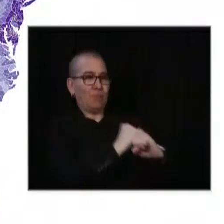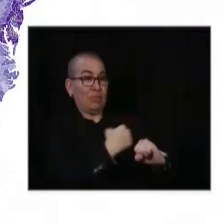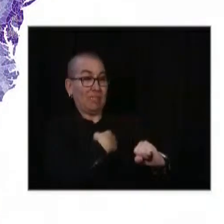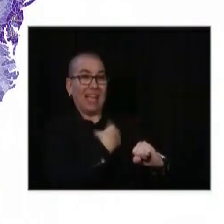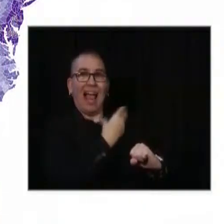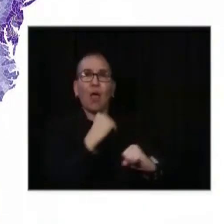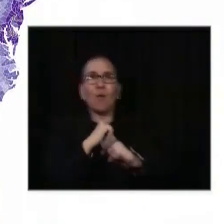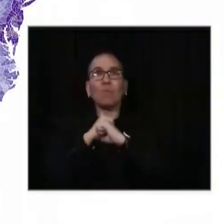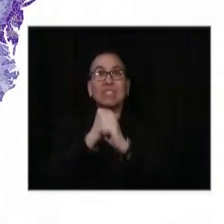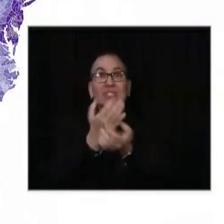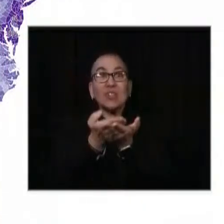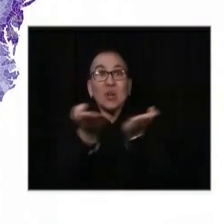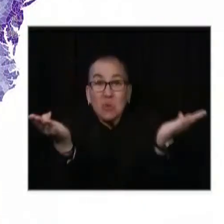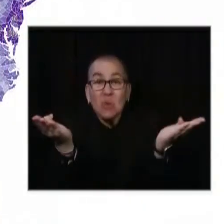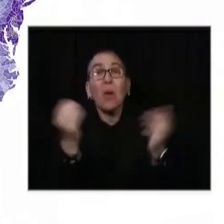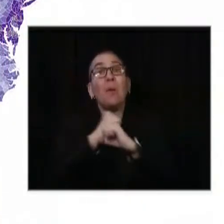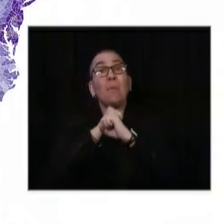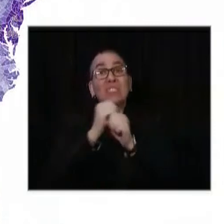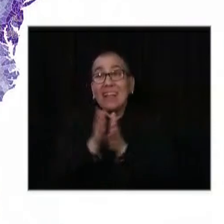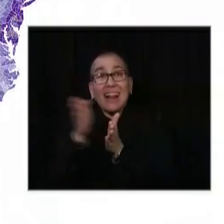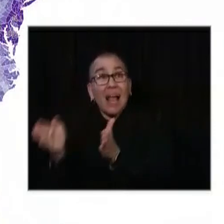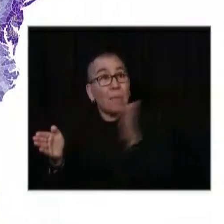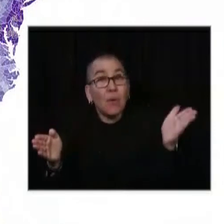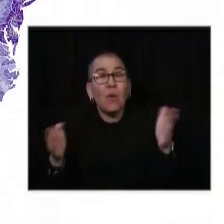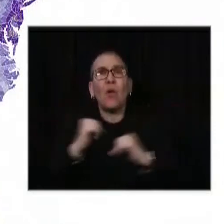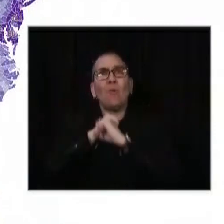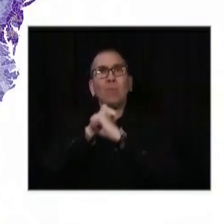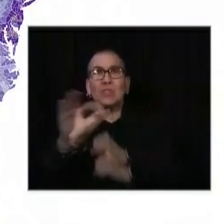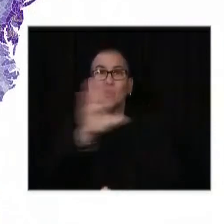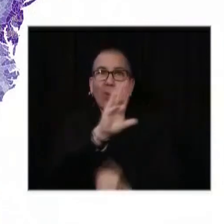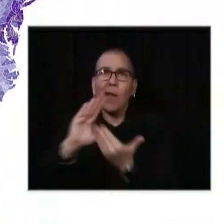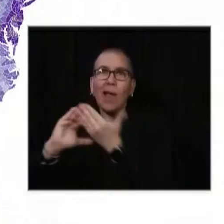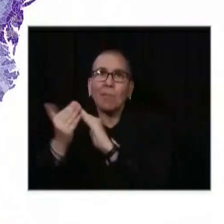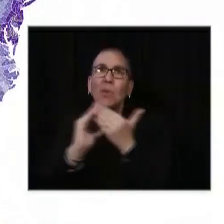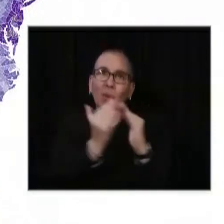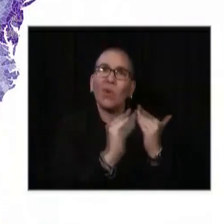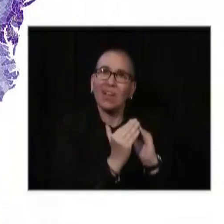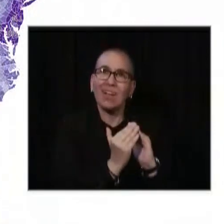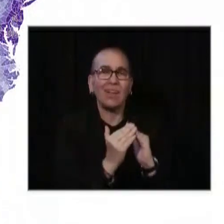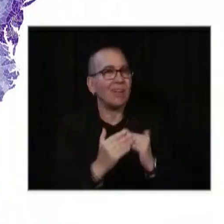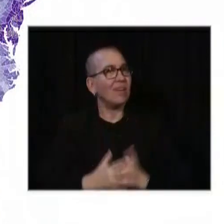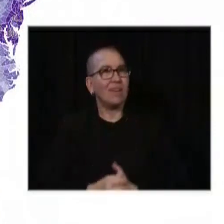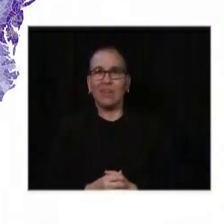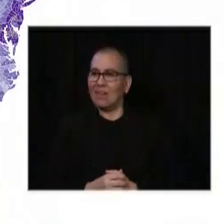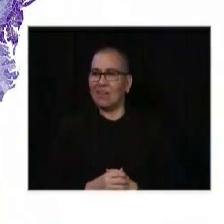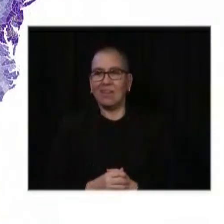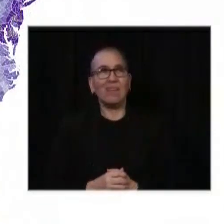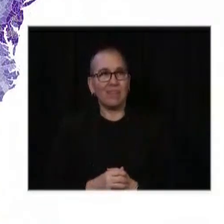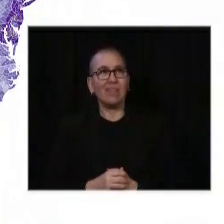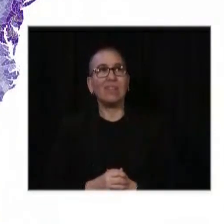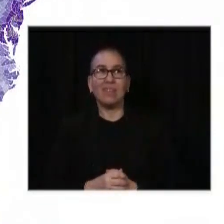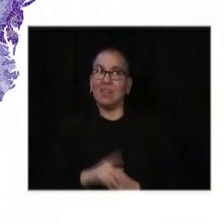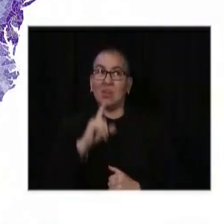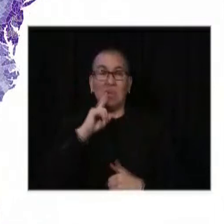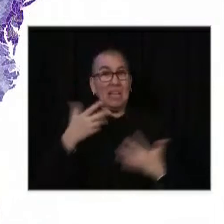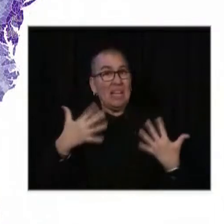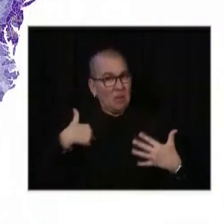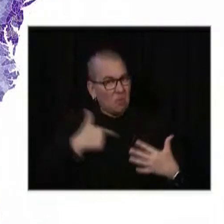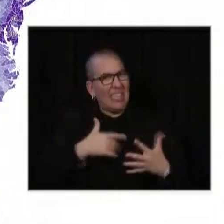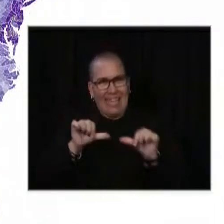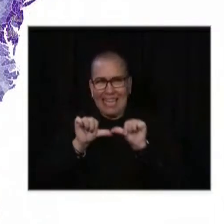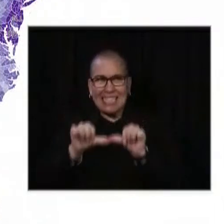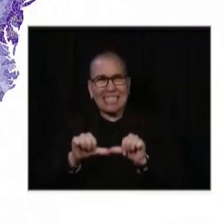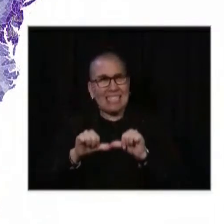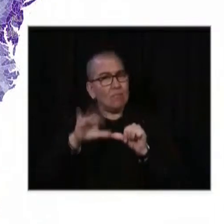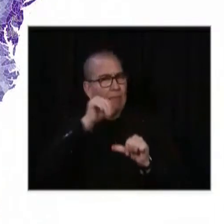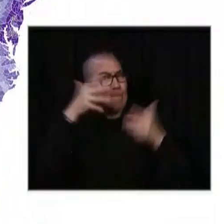shot, it protects the neighbor, the community, and returns us to normal. So Minnesotans, you're going to hear us continue to say this. We've got a little ways to go, and the path out